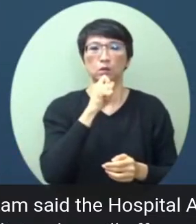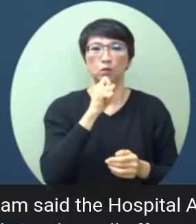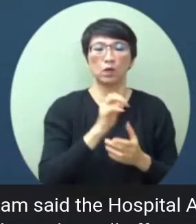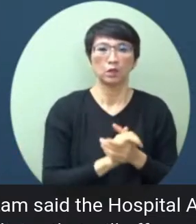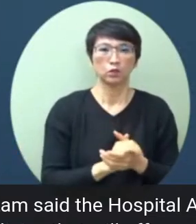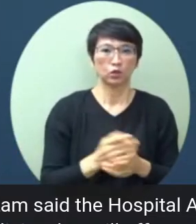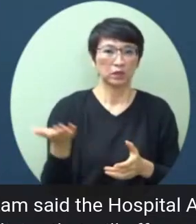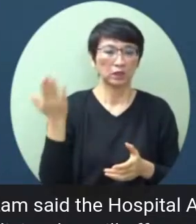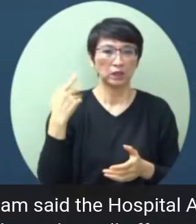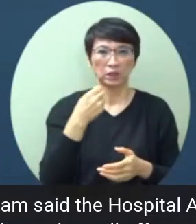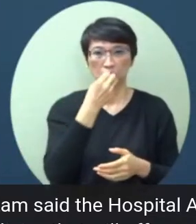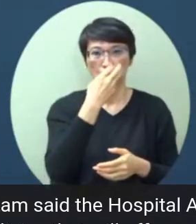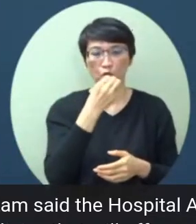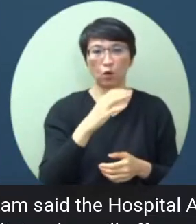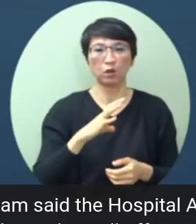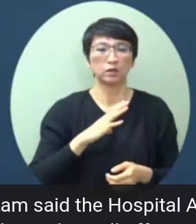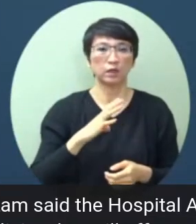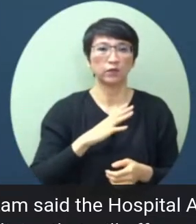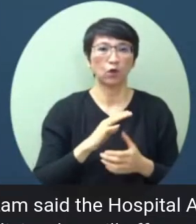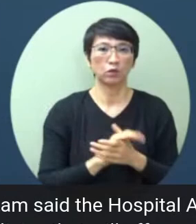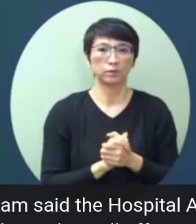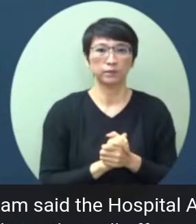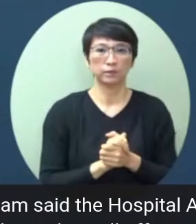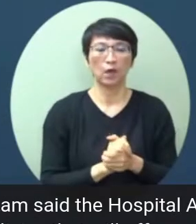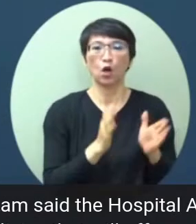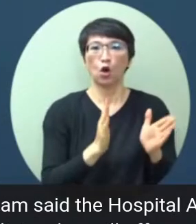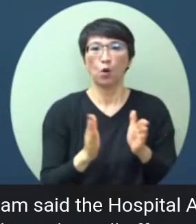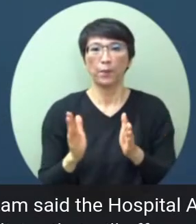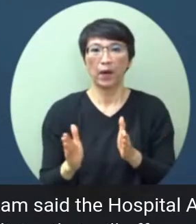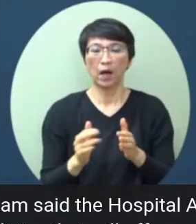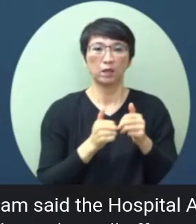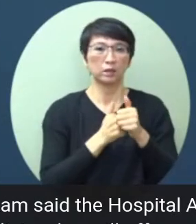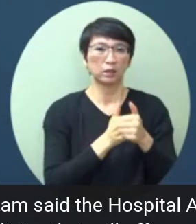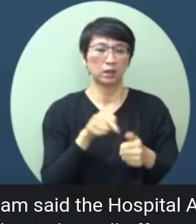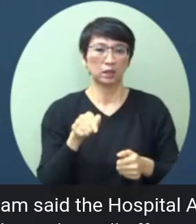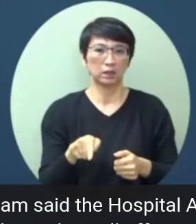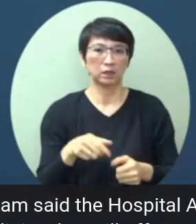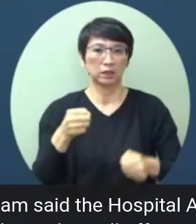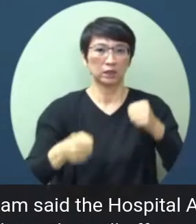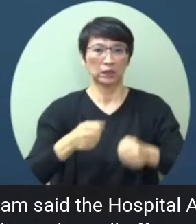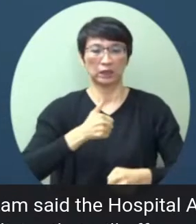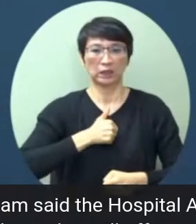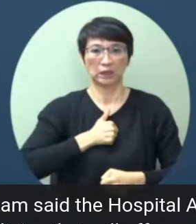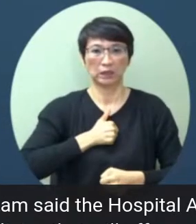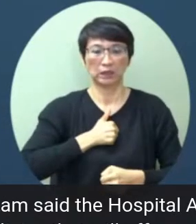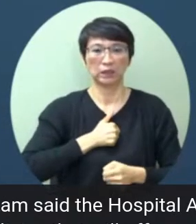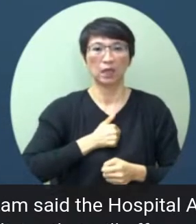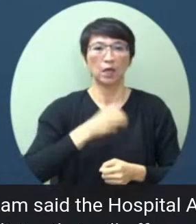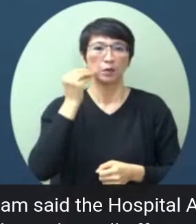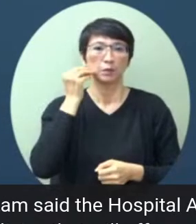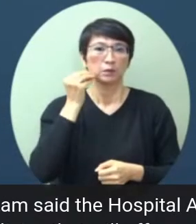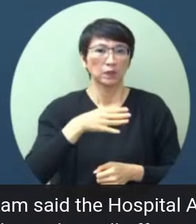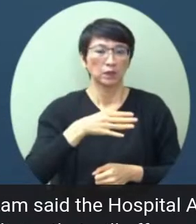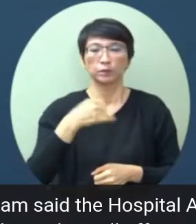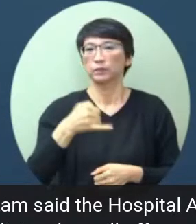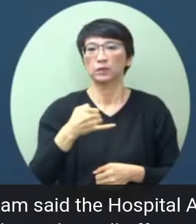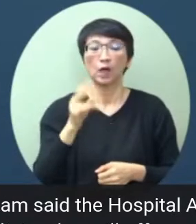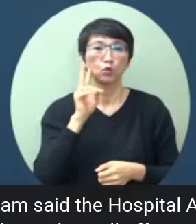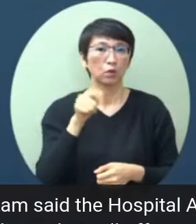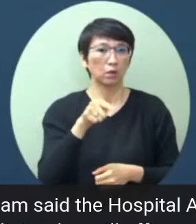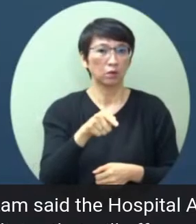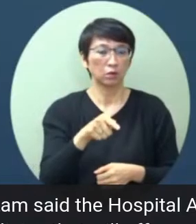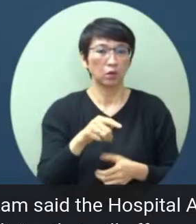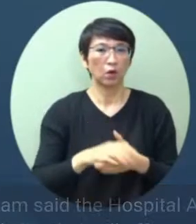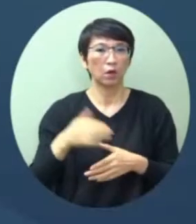or infections took place in the buildings where some truck drivers live. So according to the previous